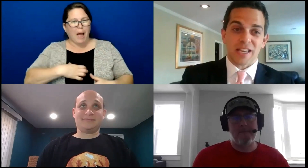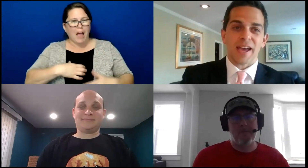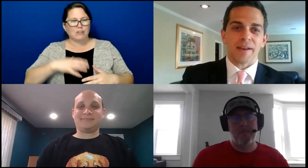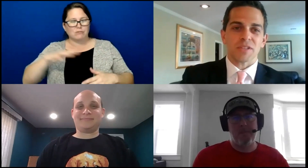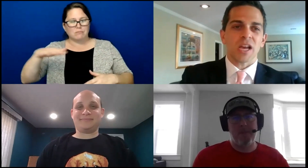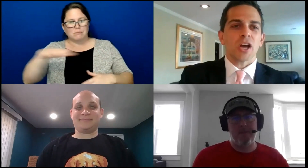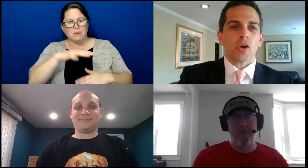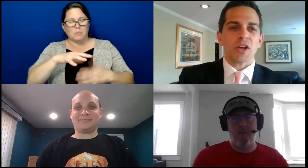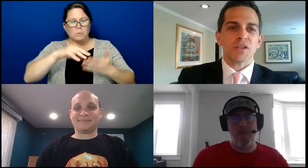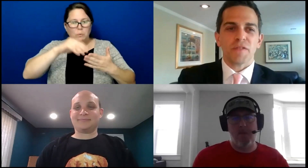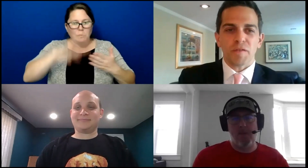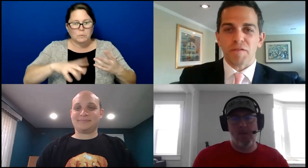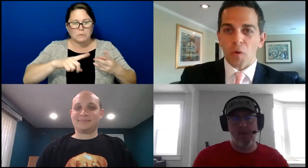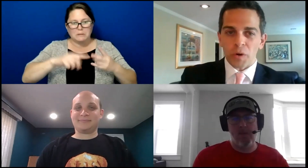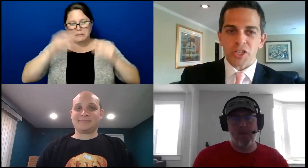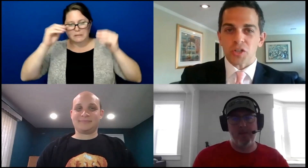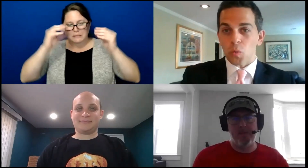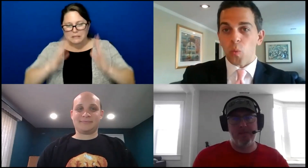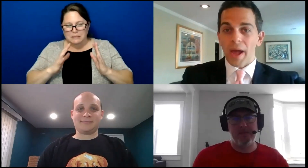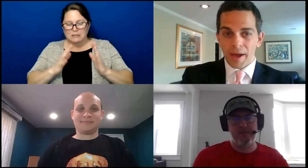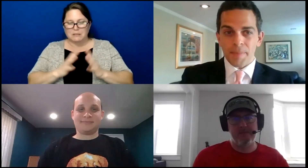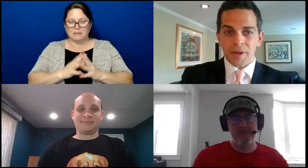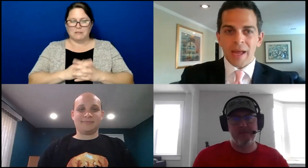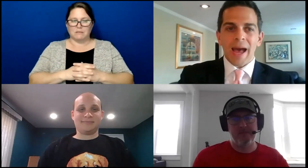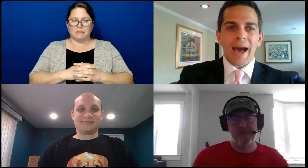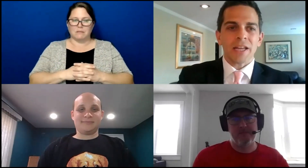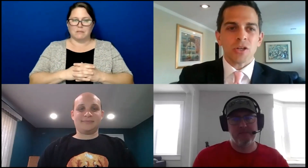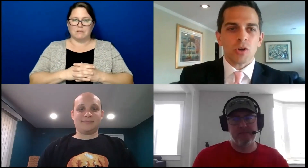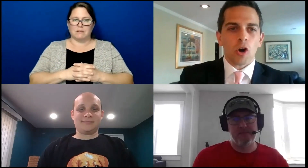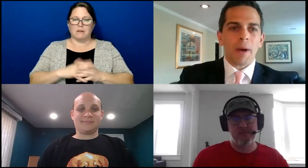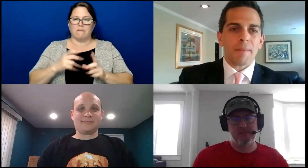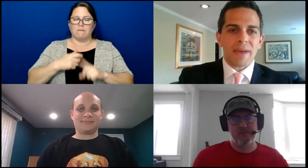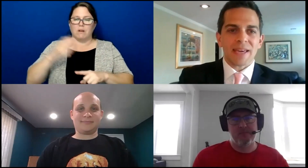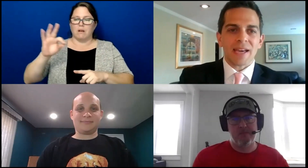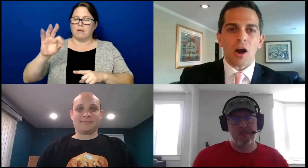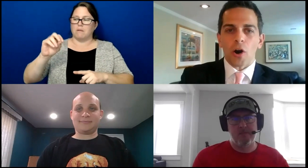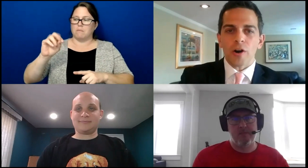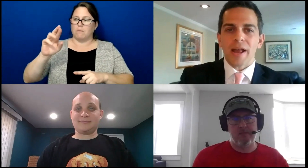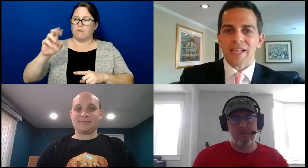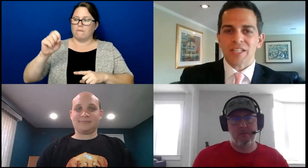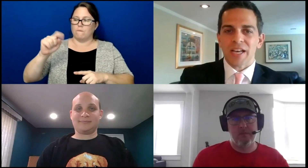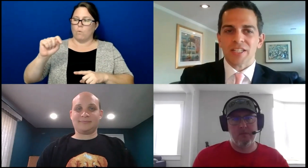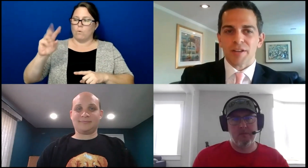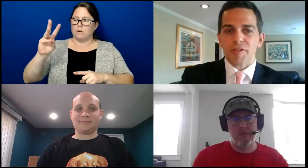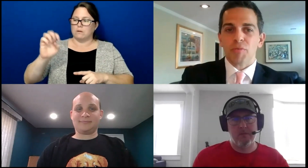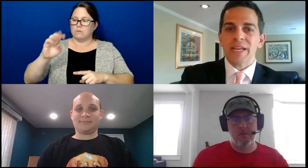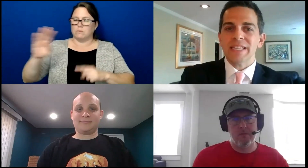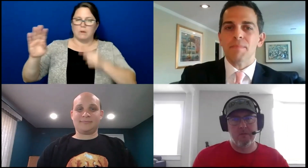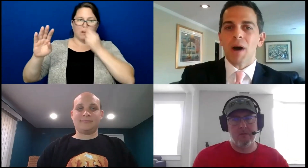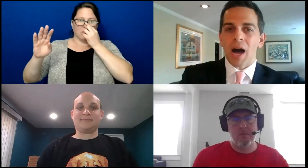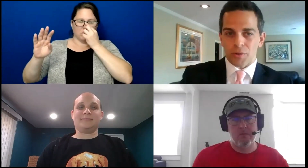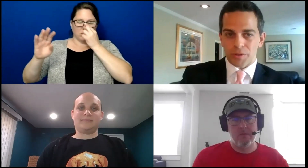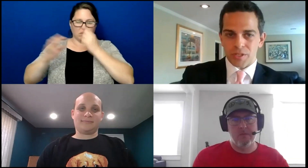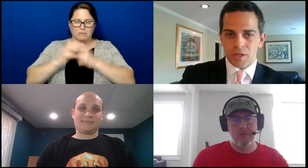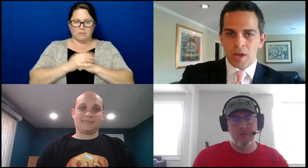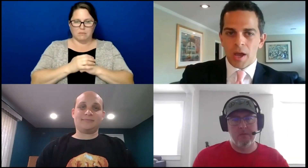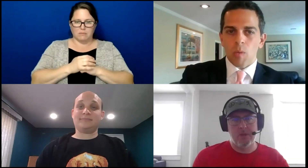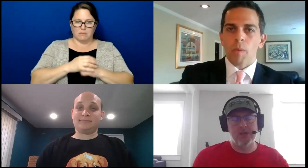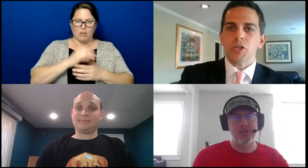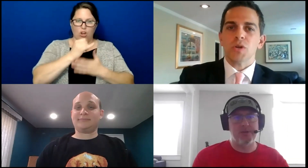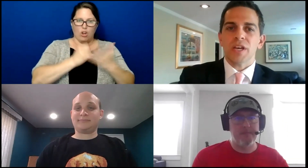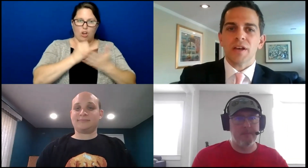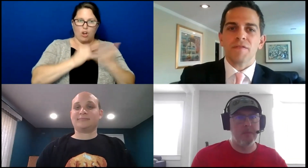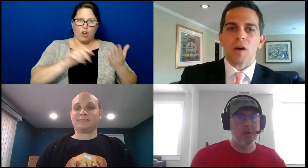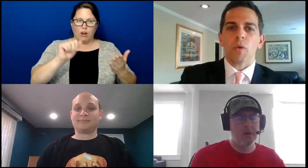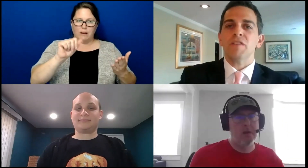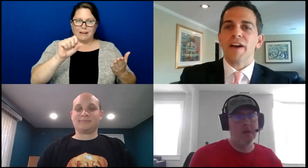love these games. Question from Forrest Webb. How do you go about making art assets and 3D models? And